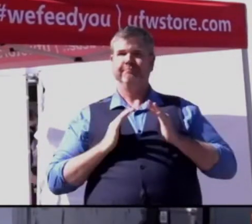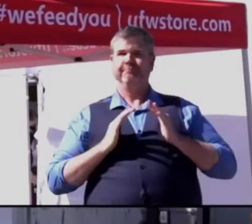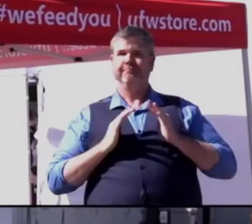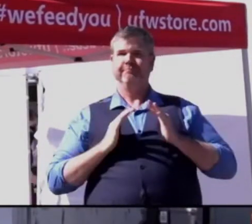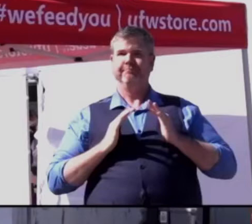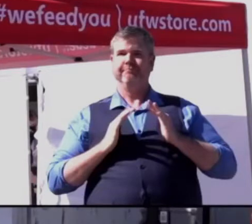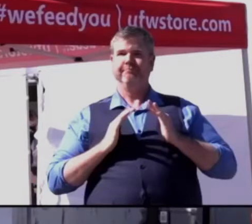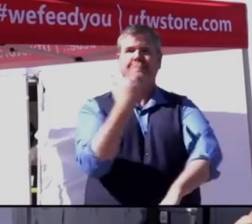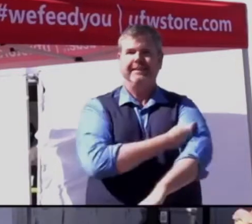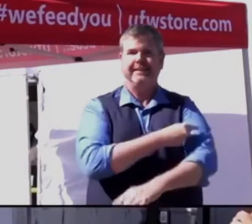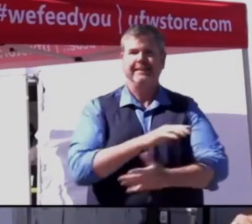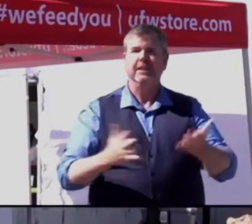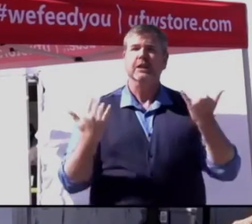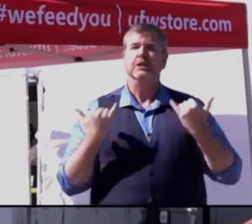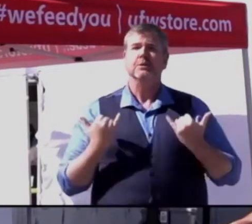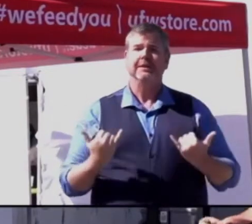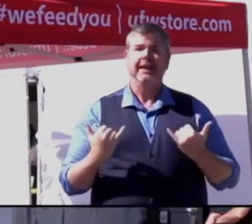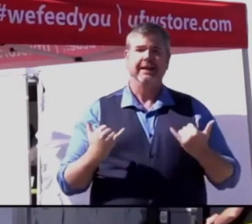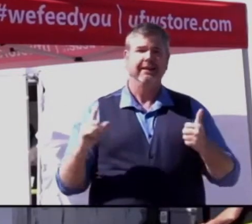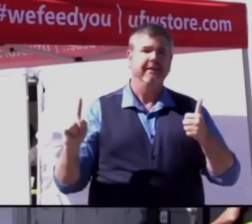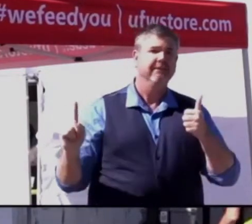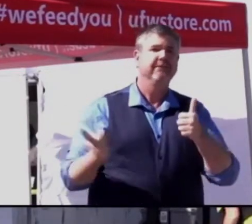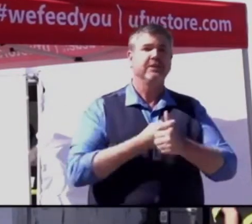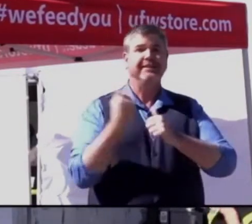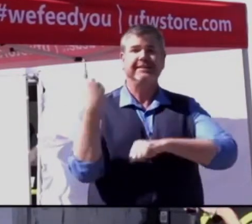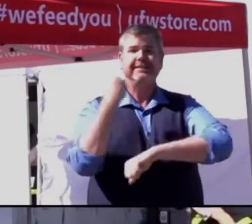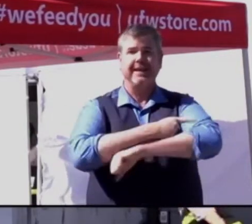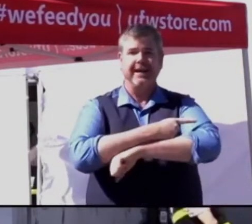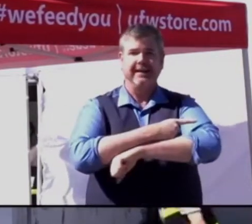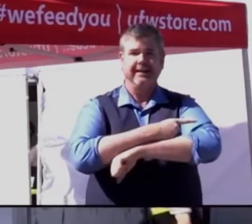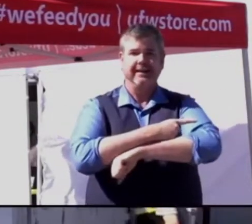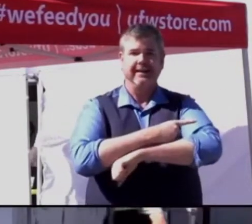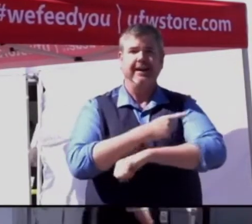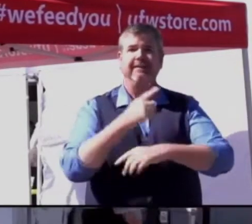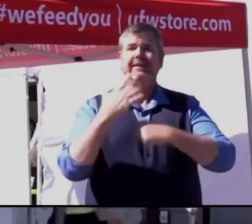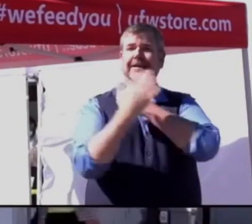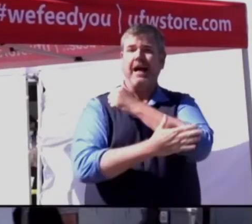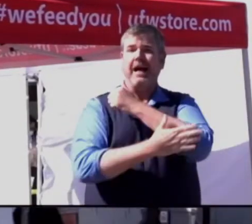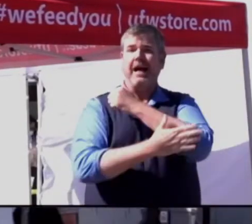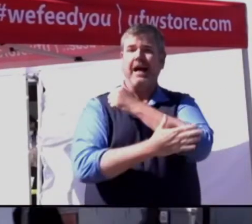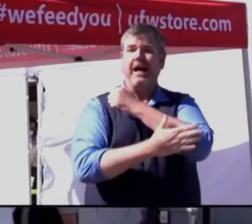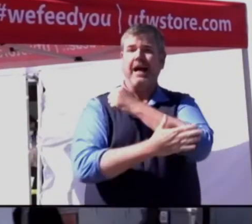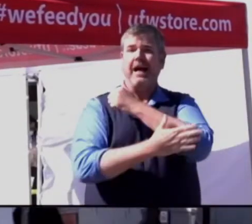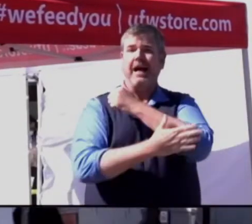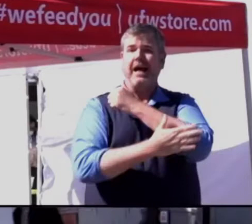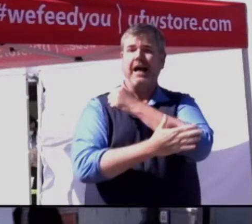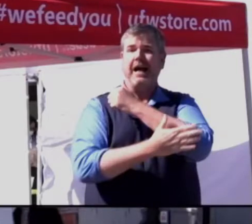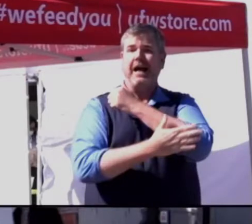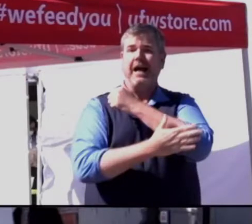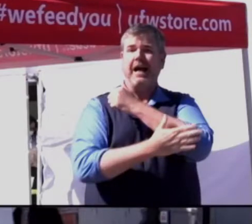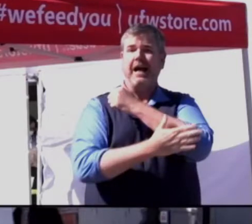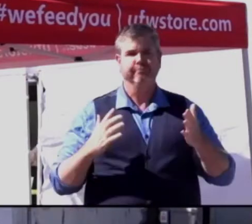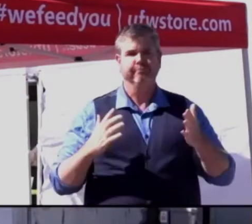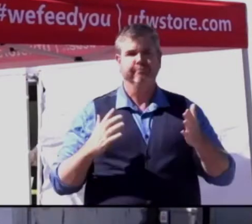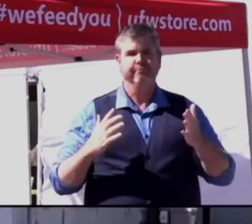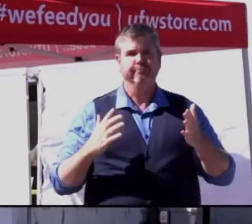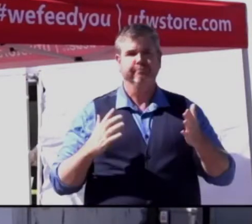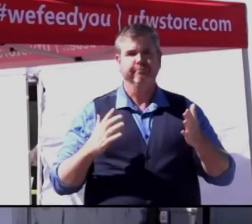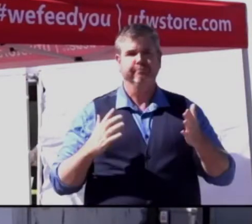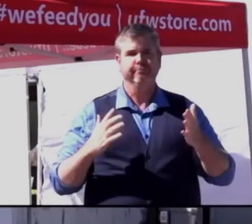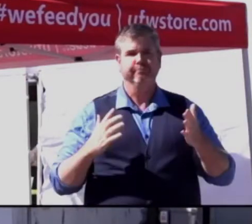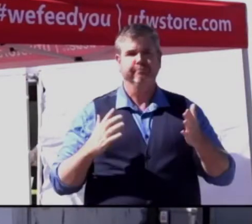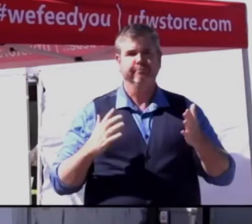Today marks the first day of the county's expansion to offer vaccines to people who work